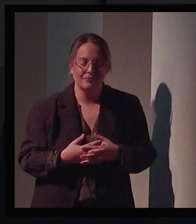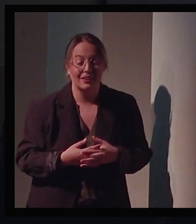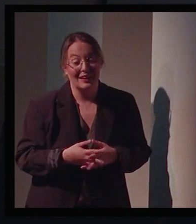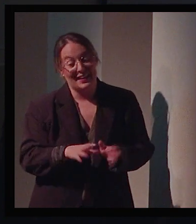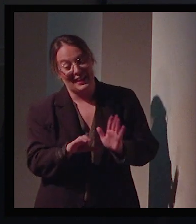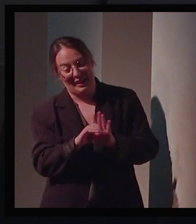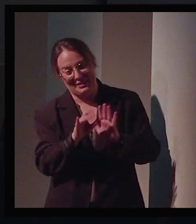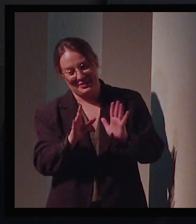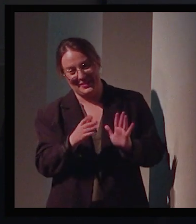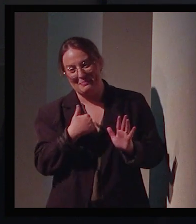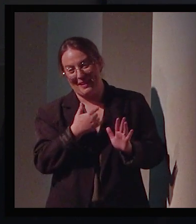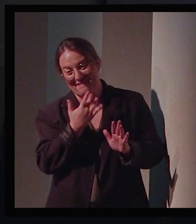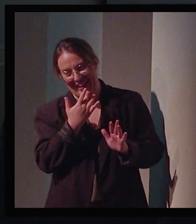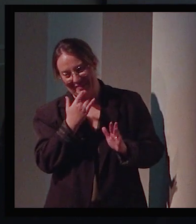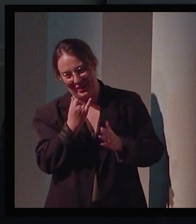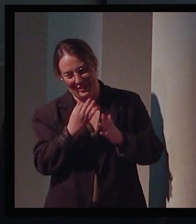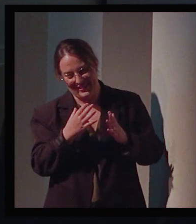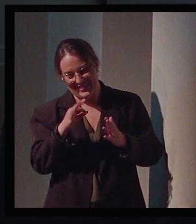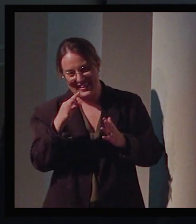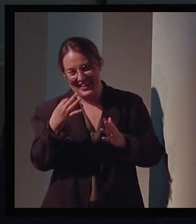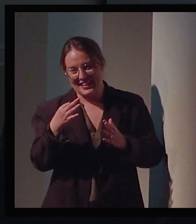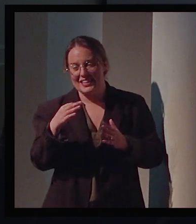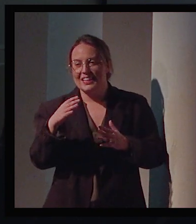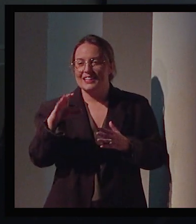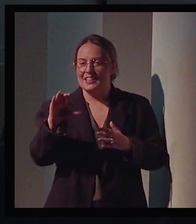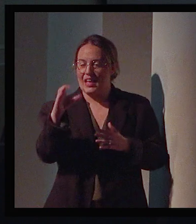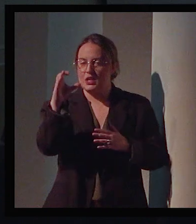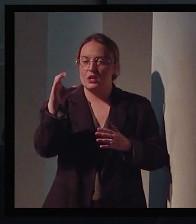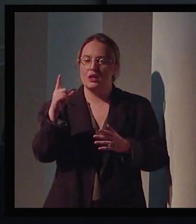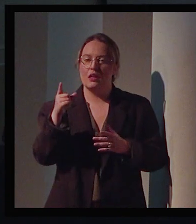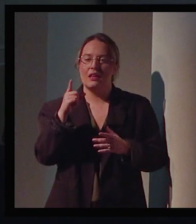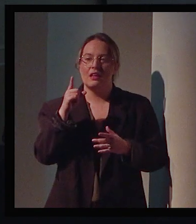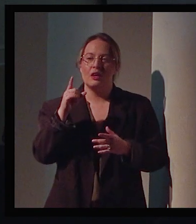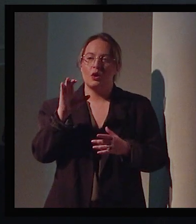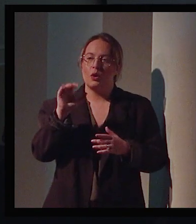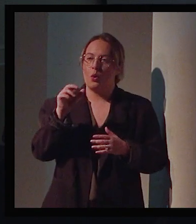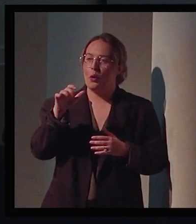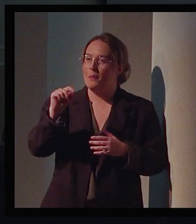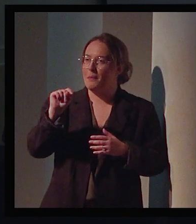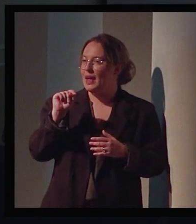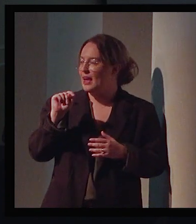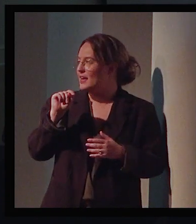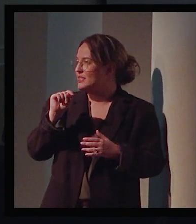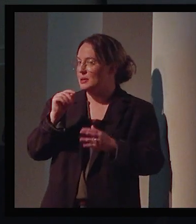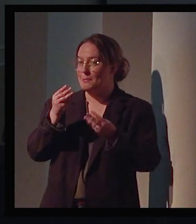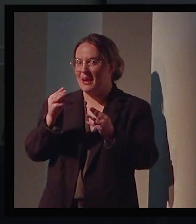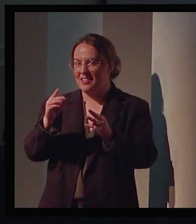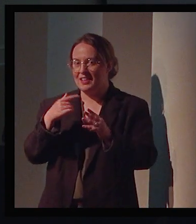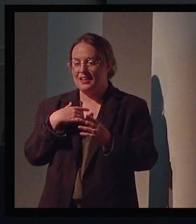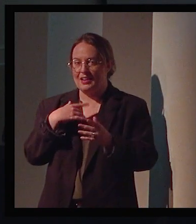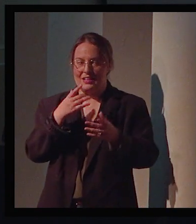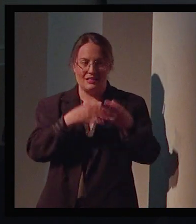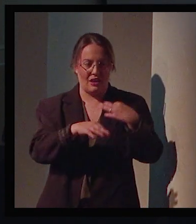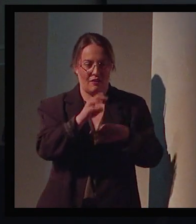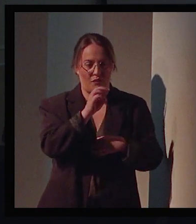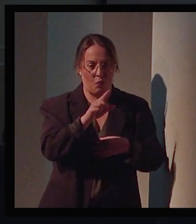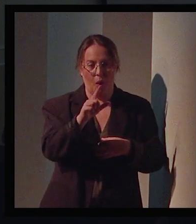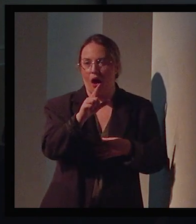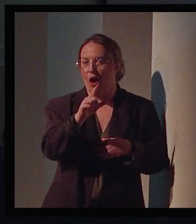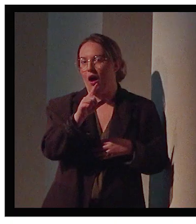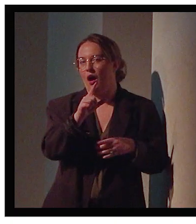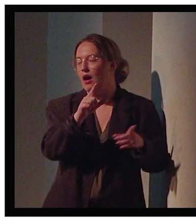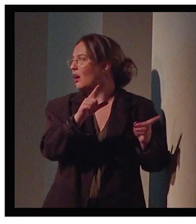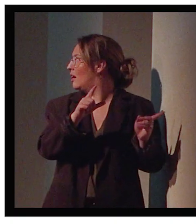of the 19th century, they lampooned Courbet's method. Instead of a wall, this